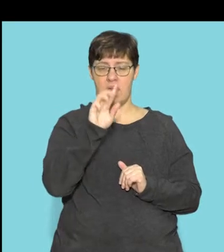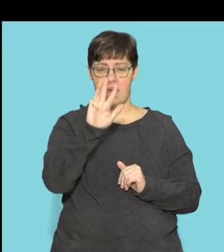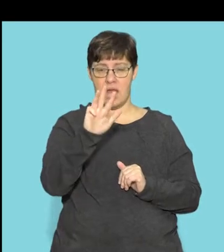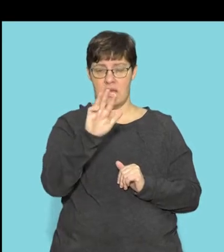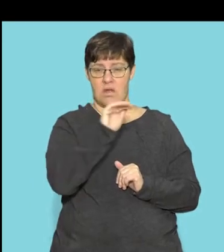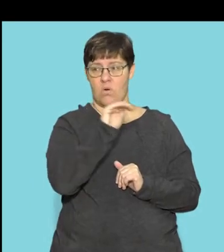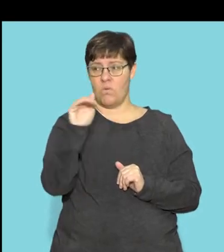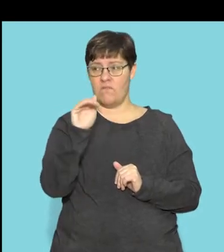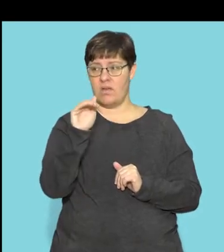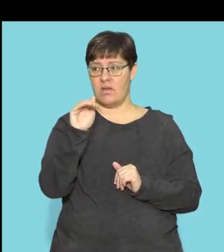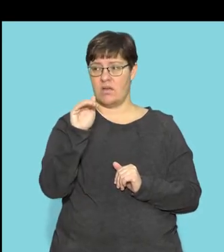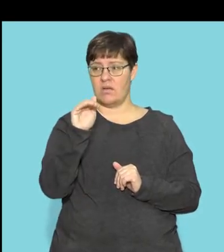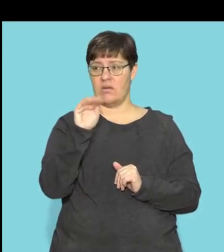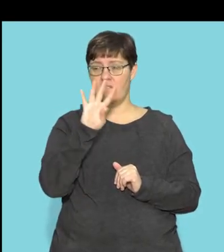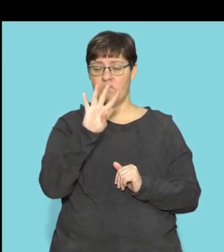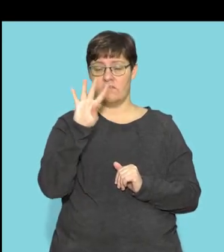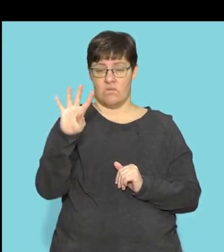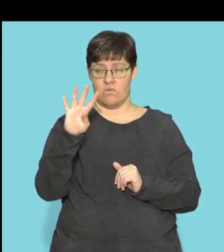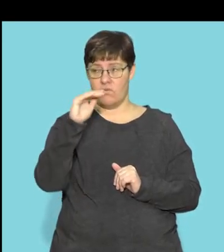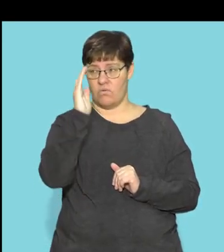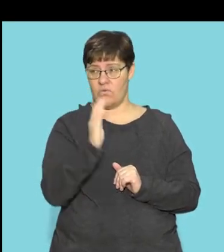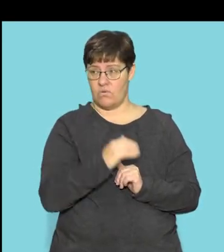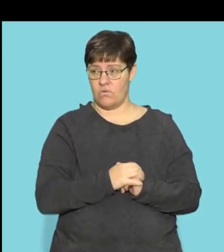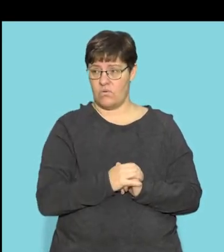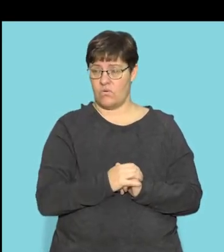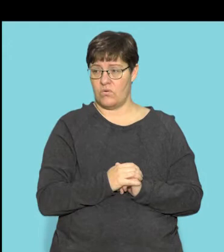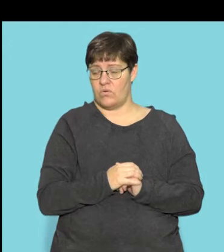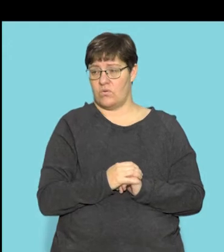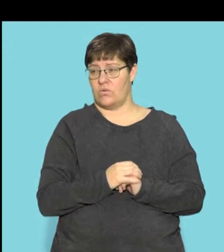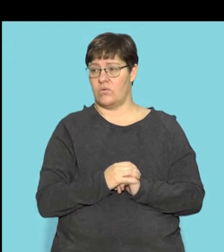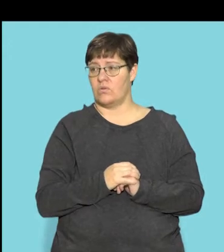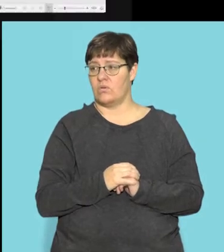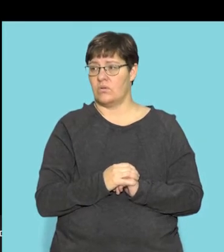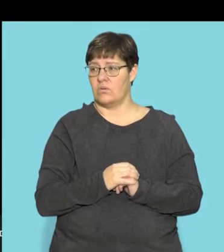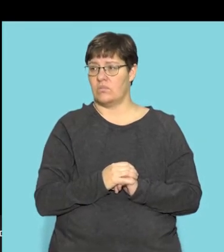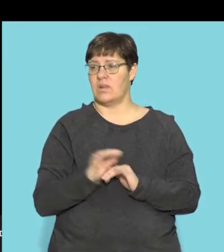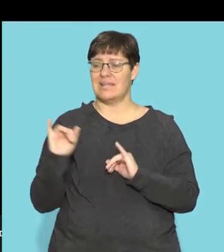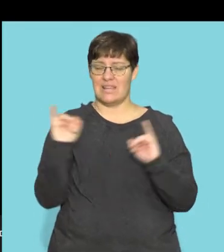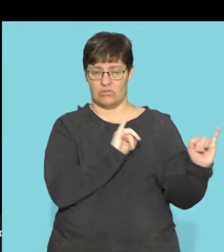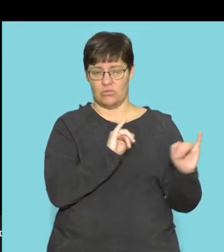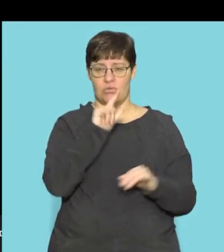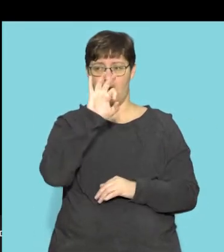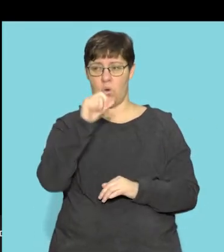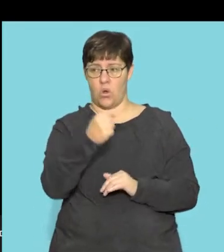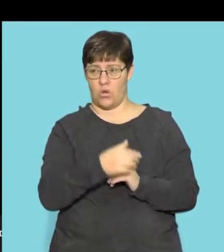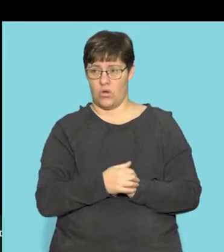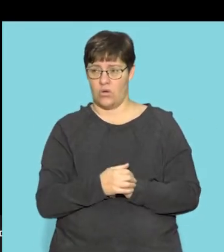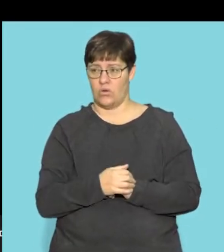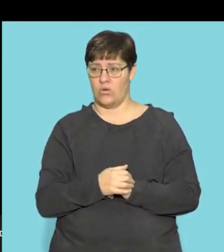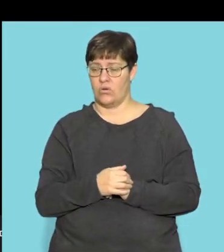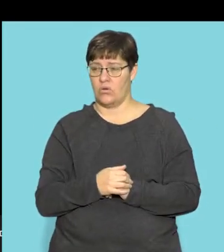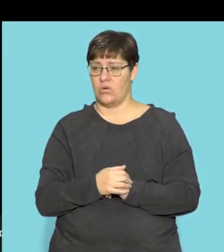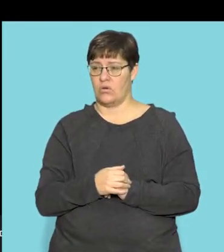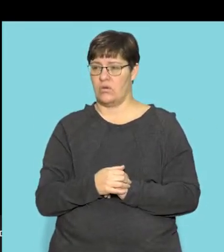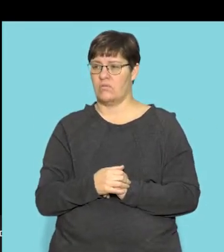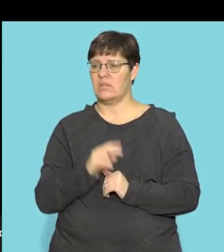419 over 44, right? So that's how you introduce the log. So, and you can